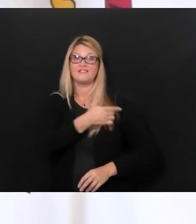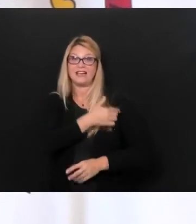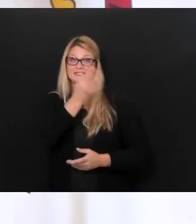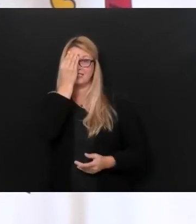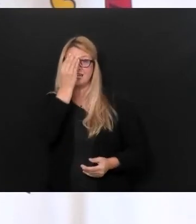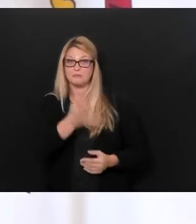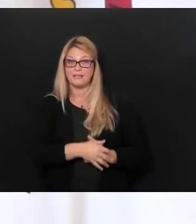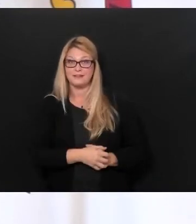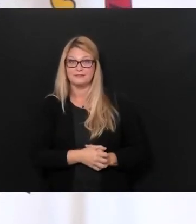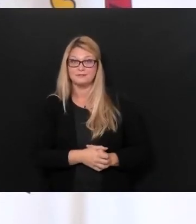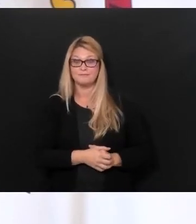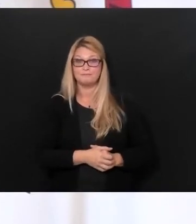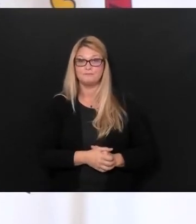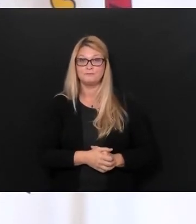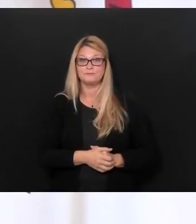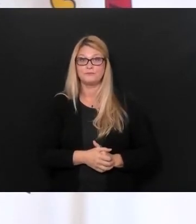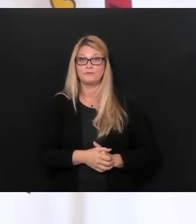update,